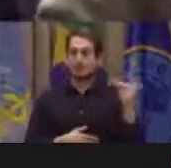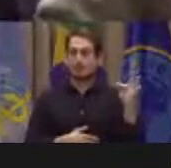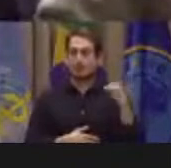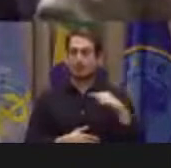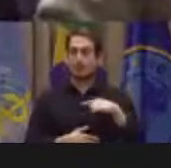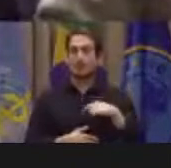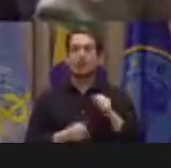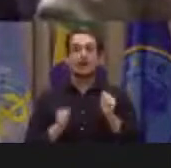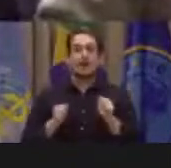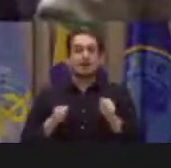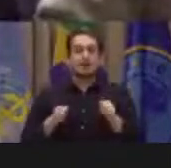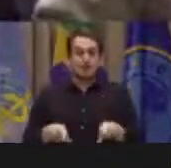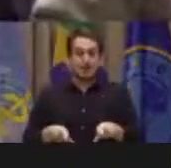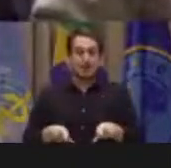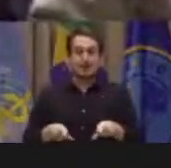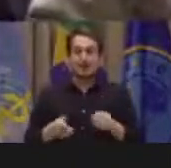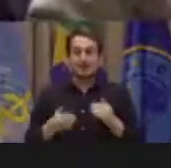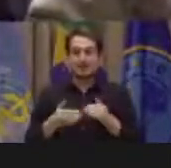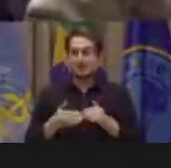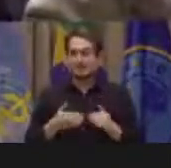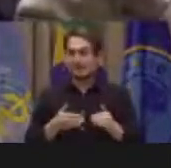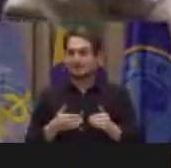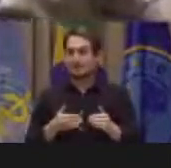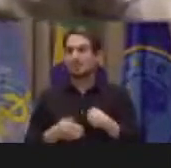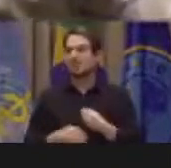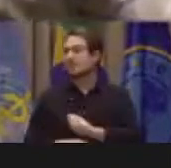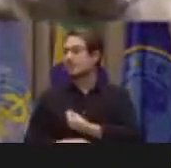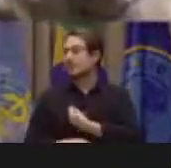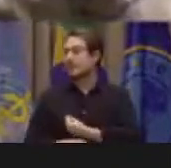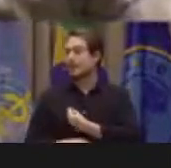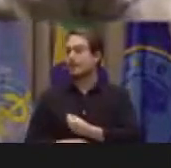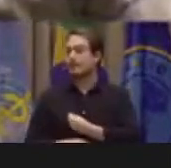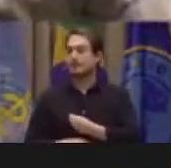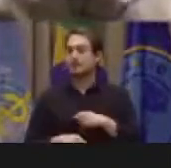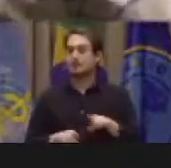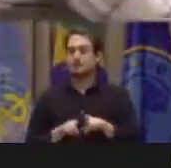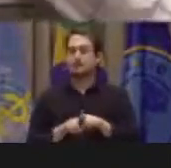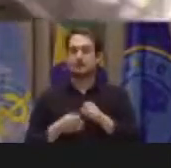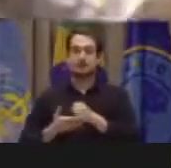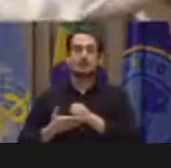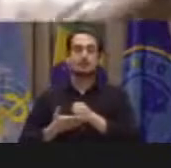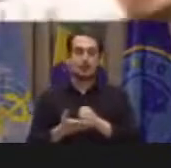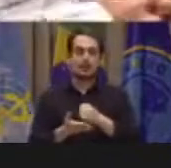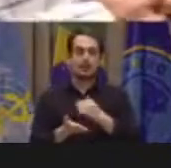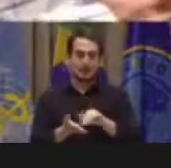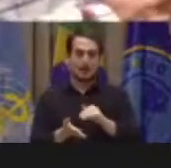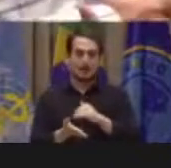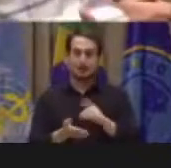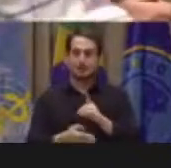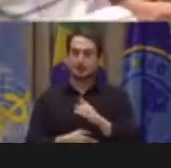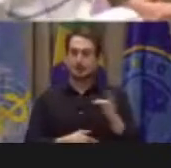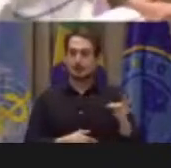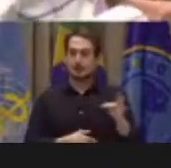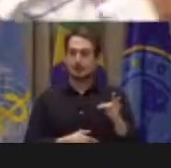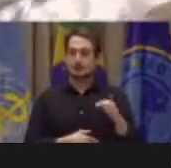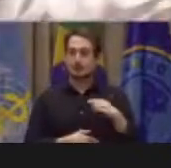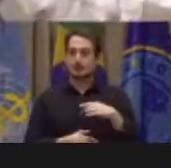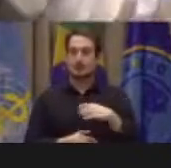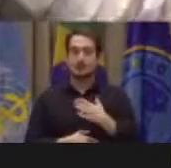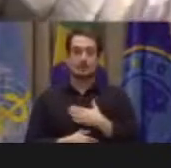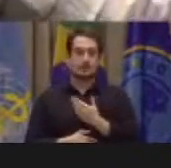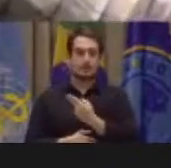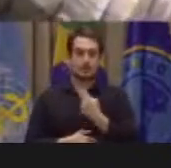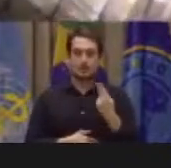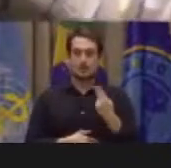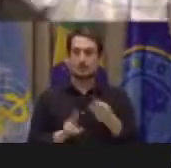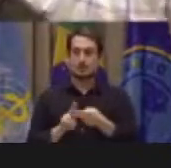of Health of the Federal District. I'm recently retired, but still I'm bringing the word from the Secretariat. I'm speaking on